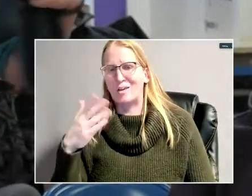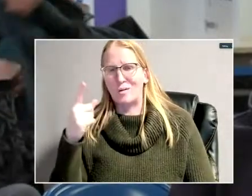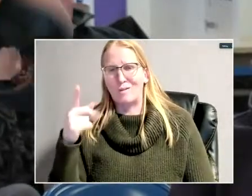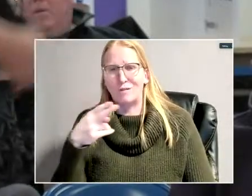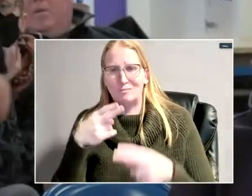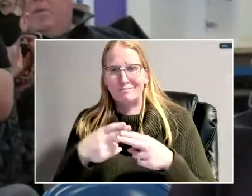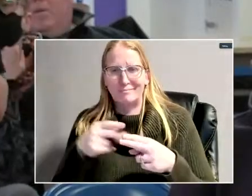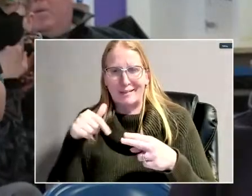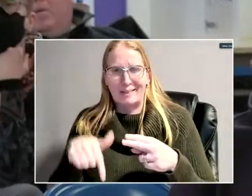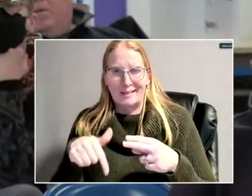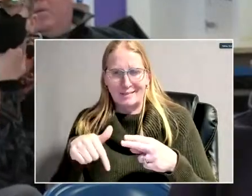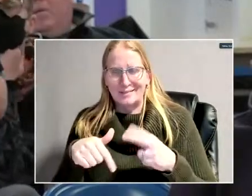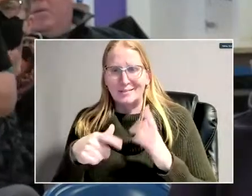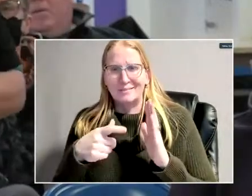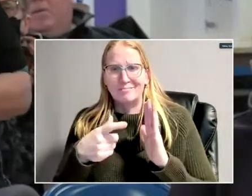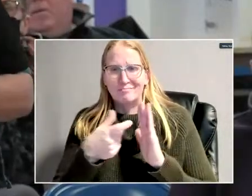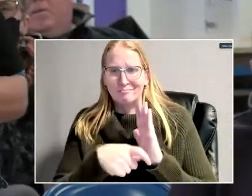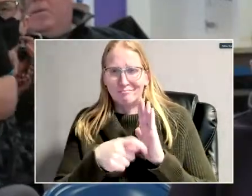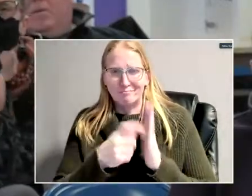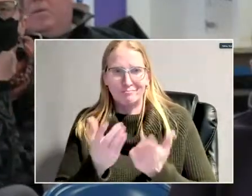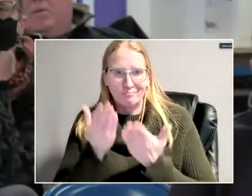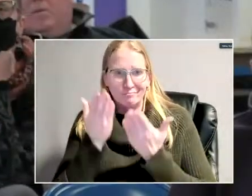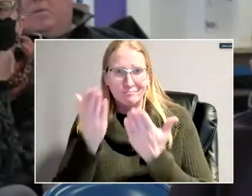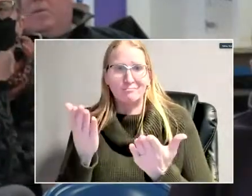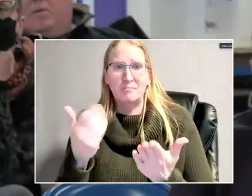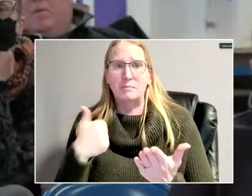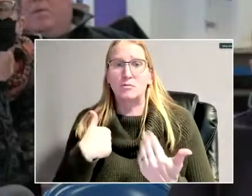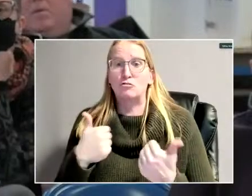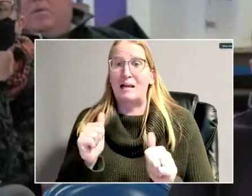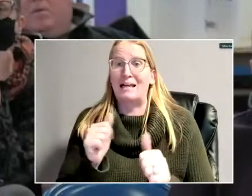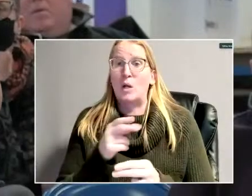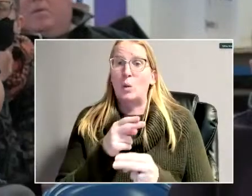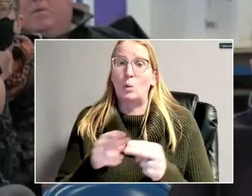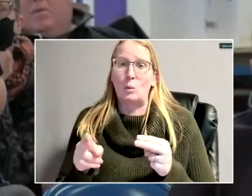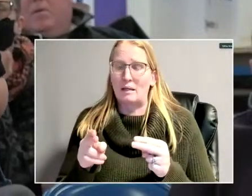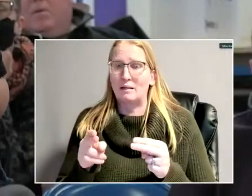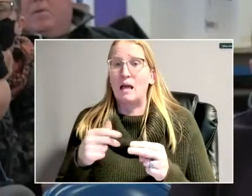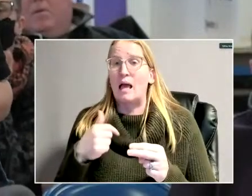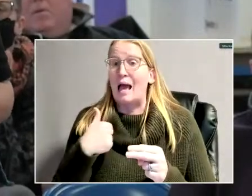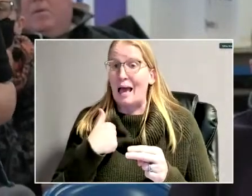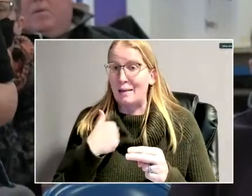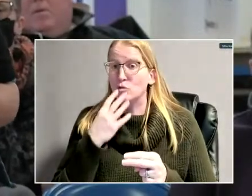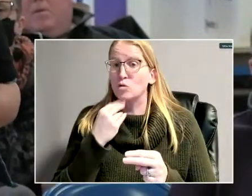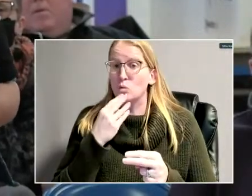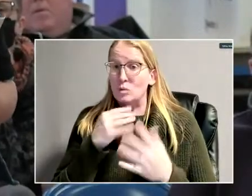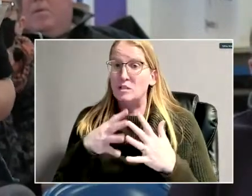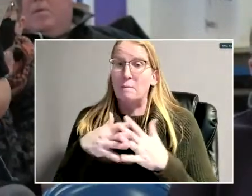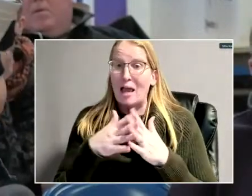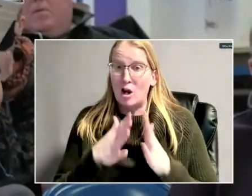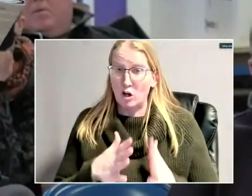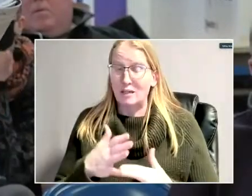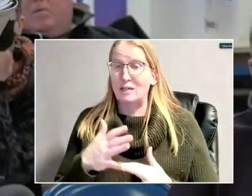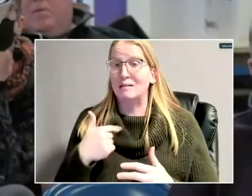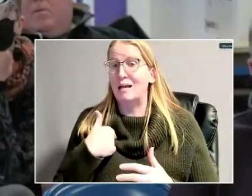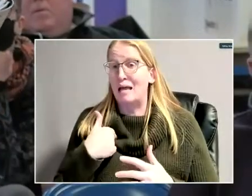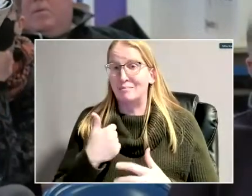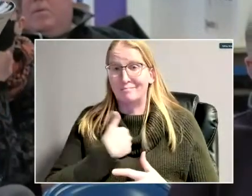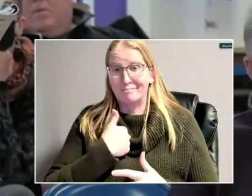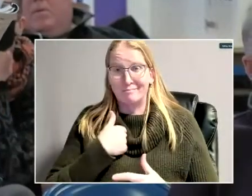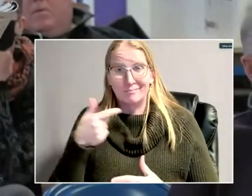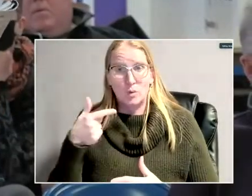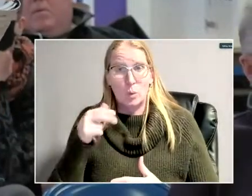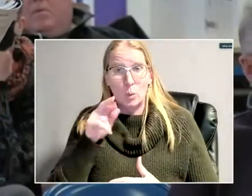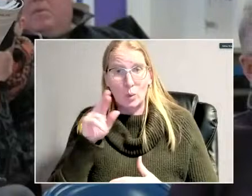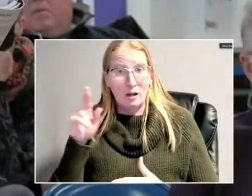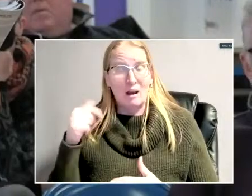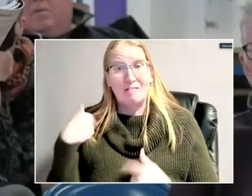say um I personally am a queer Jewish American that has been organizing for Palestinian rights since